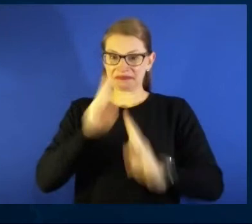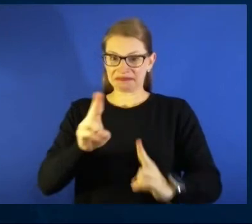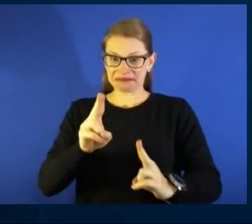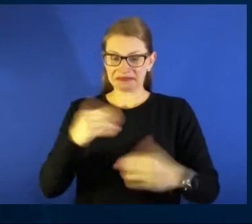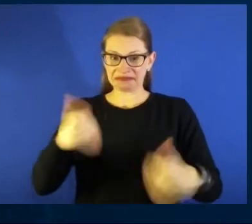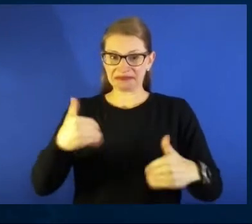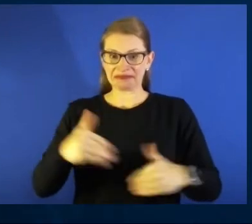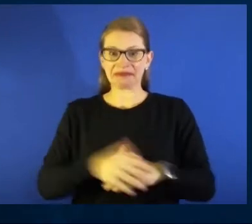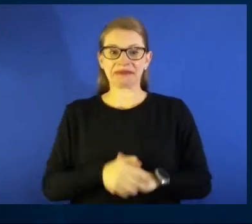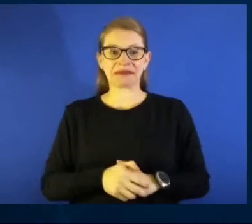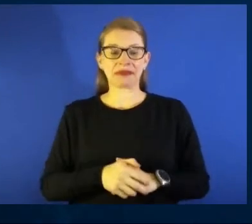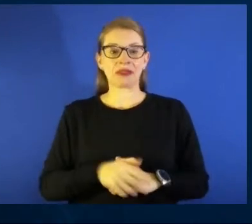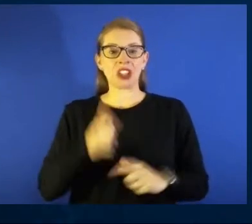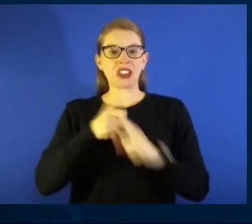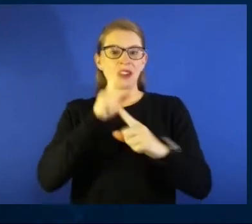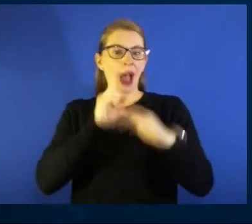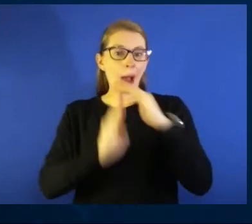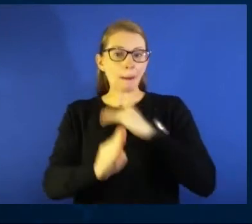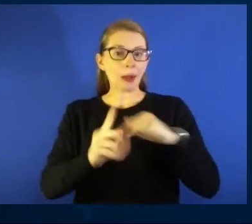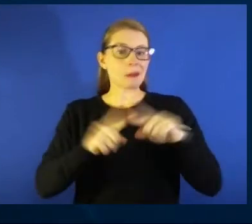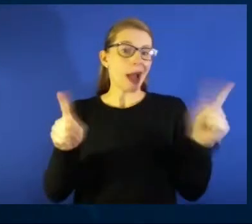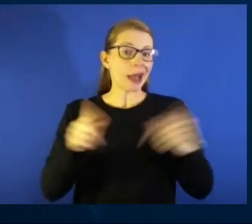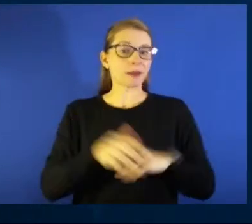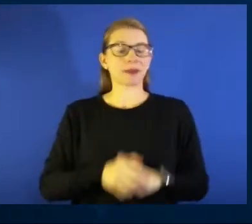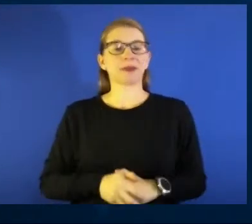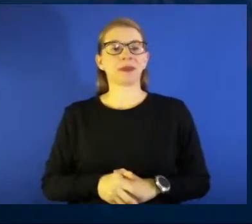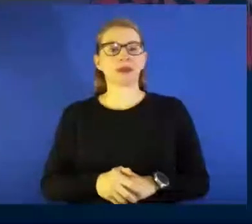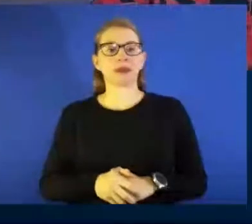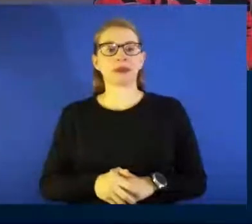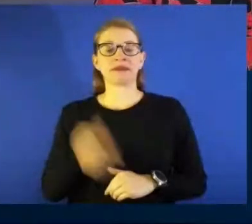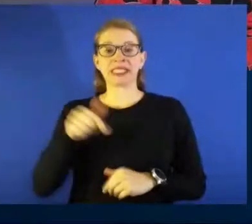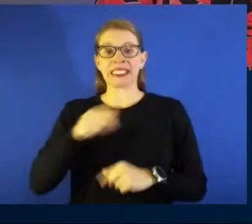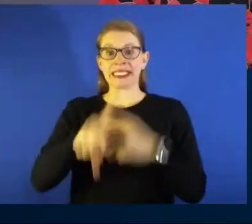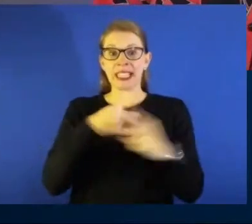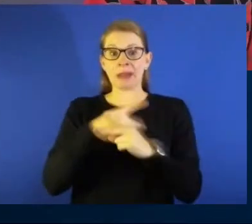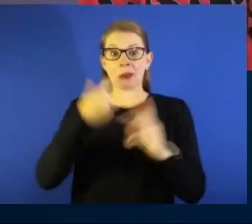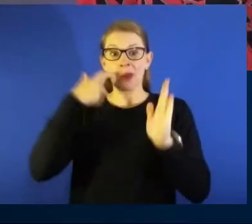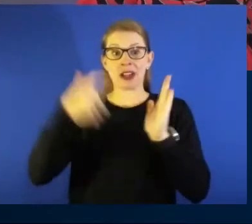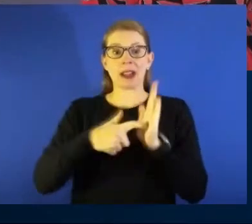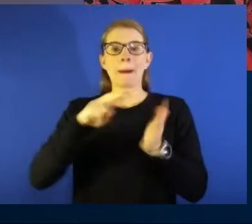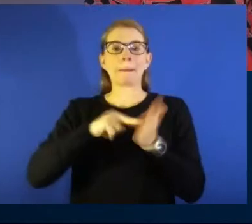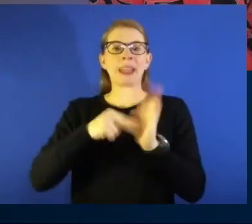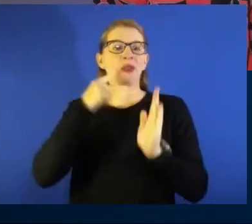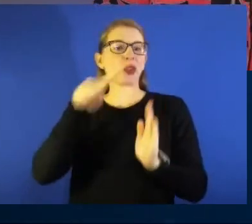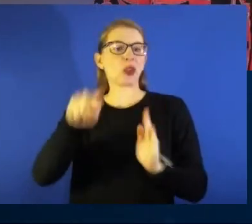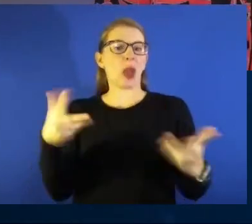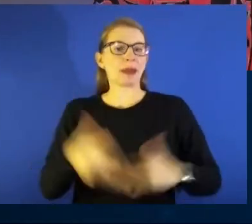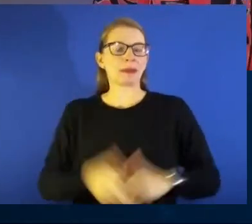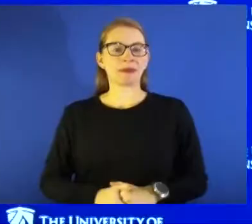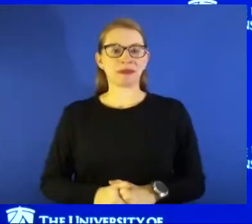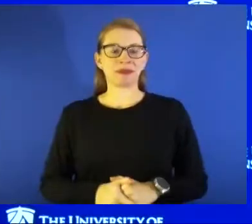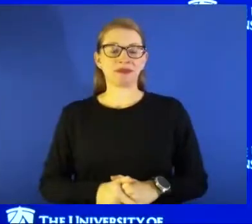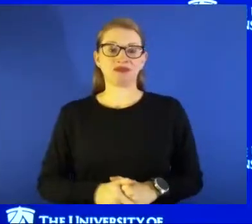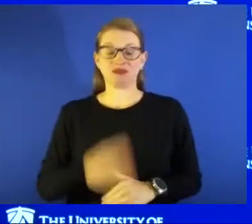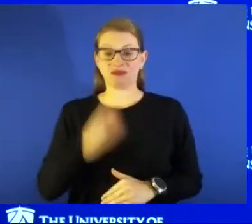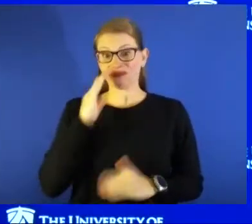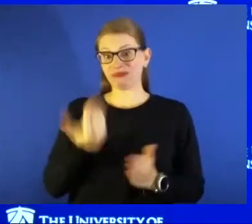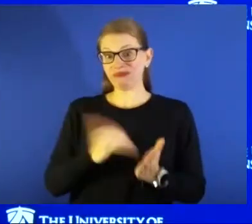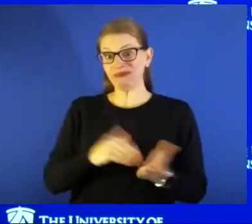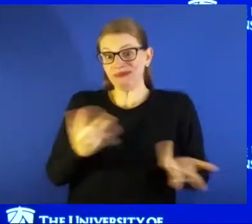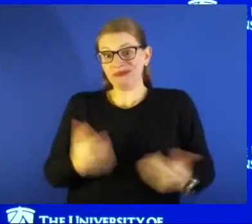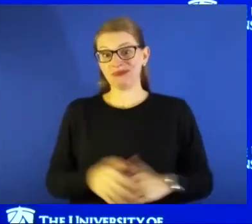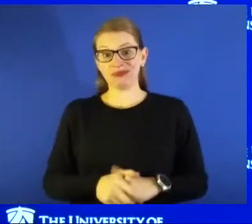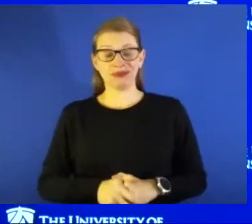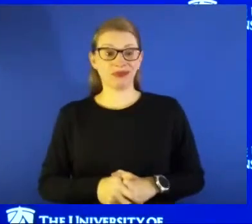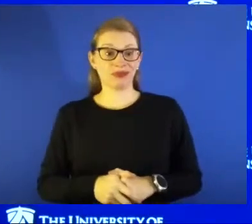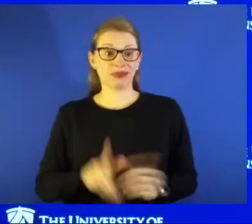you're kind of humble about it, but when you get this type of recognition, what does that mean to you? Again, I think it just means that